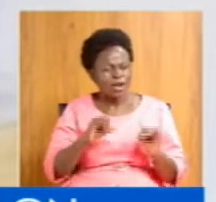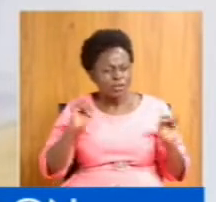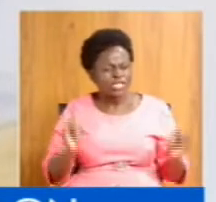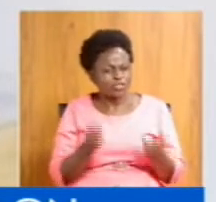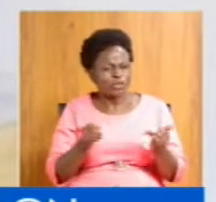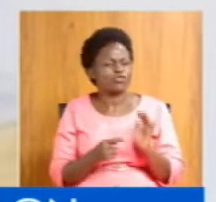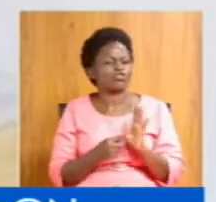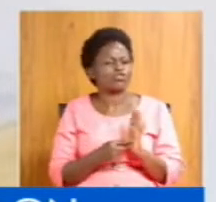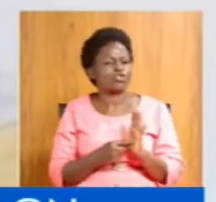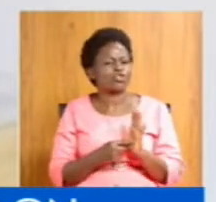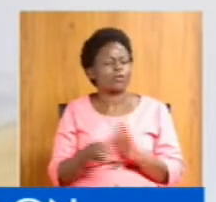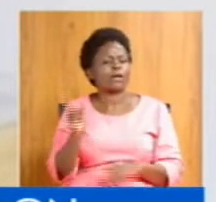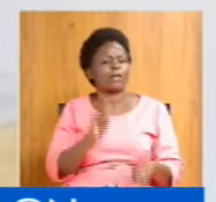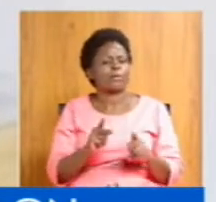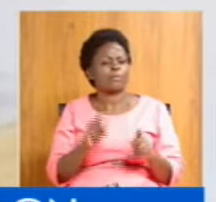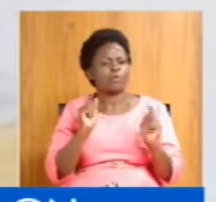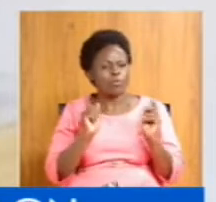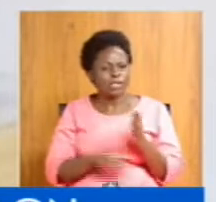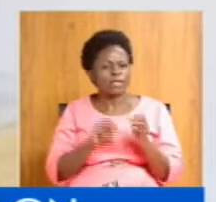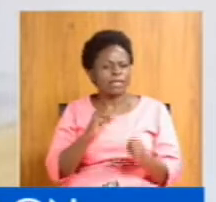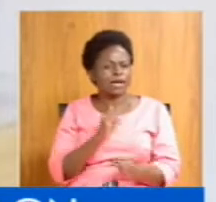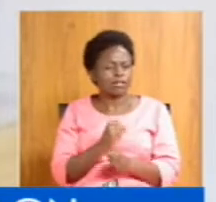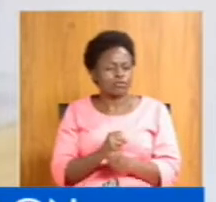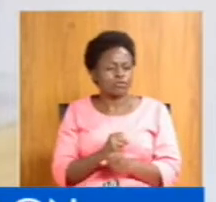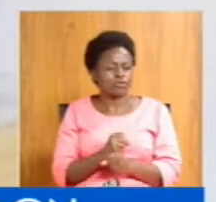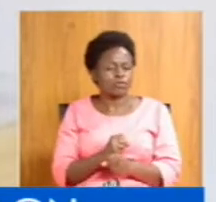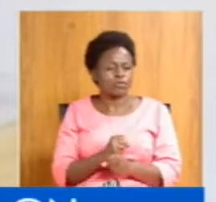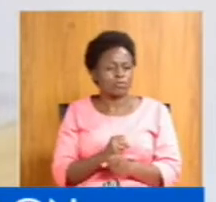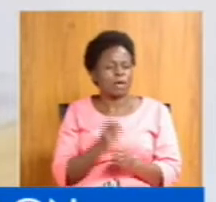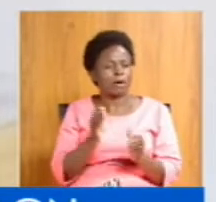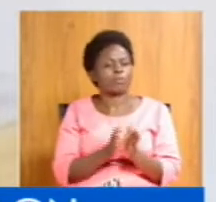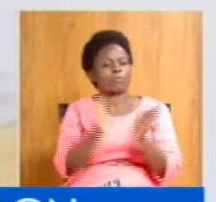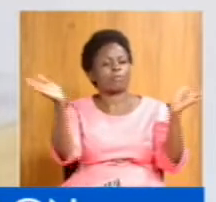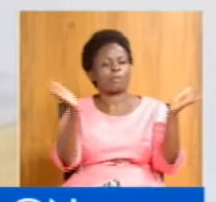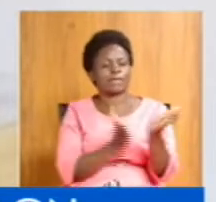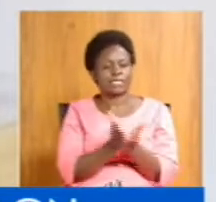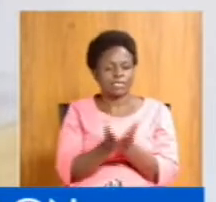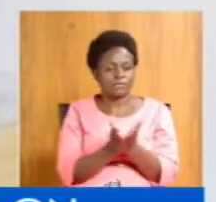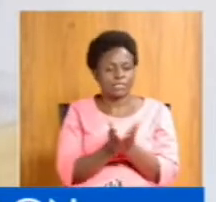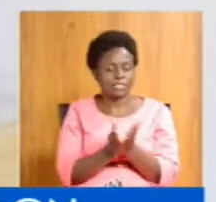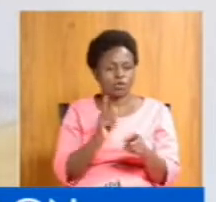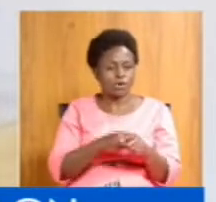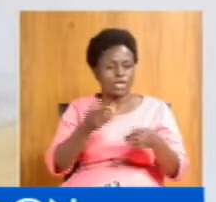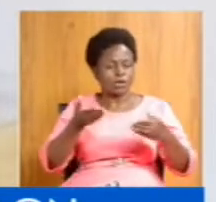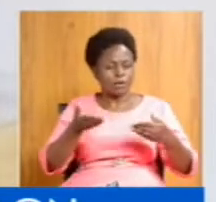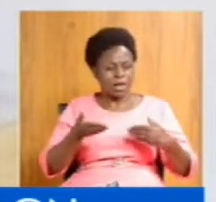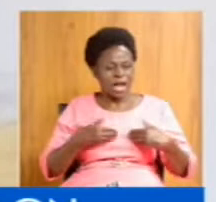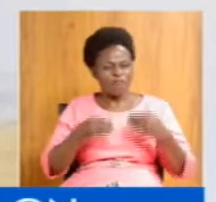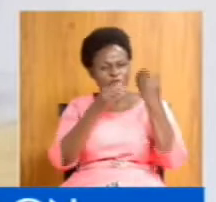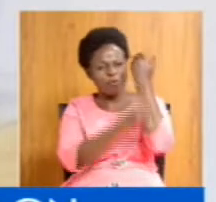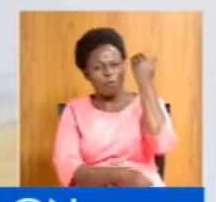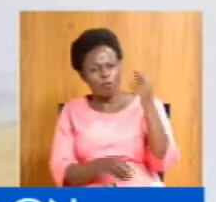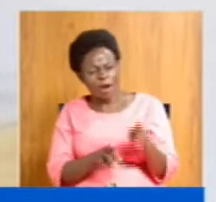trying to show the citizens what they're supposed to do when it comes to public services, when we are having poor